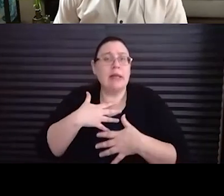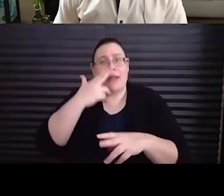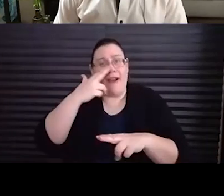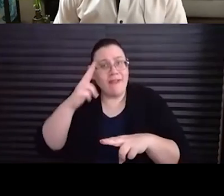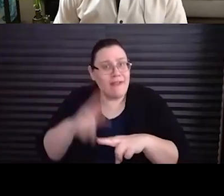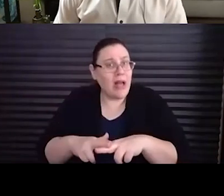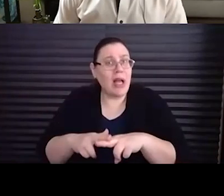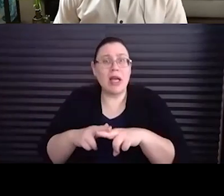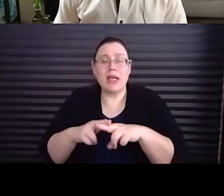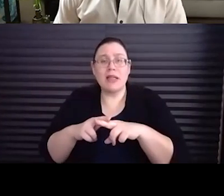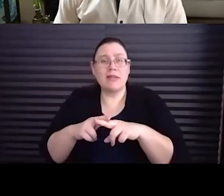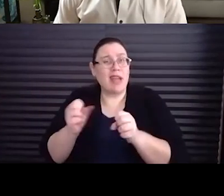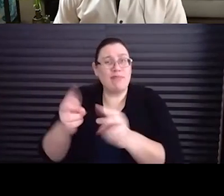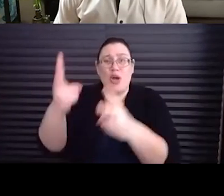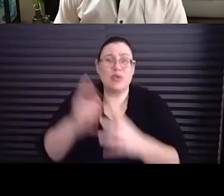and post.